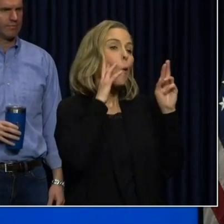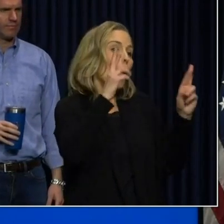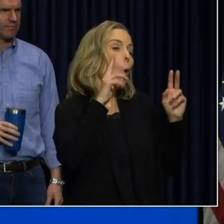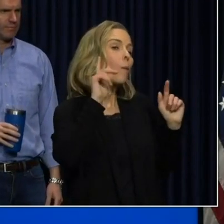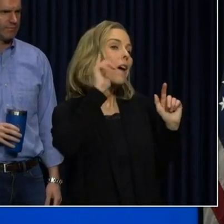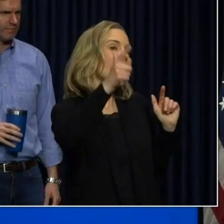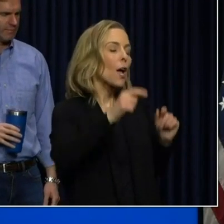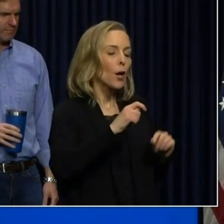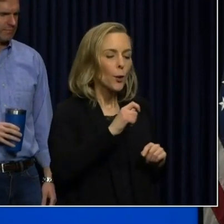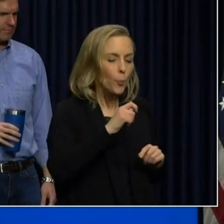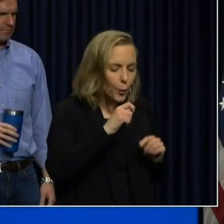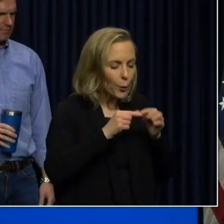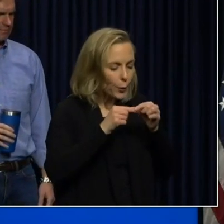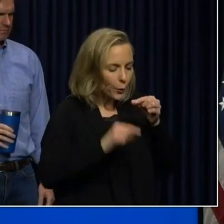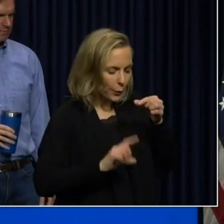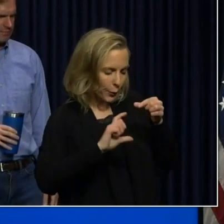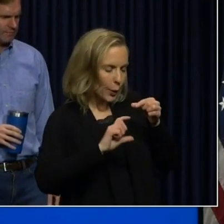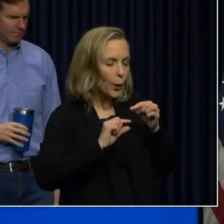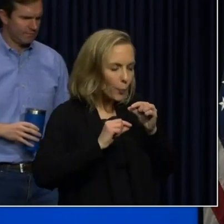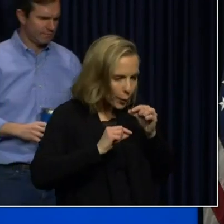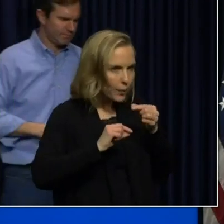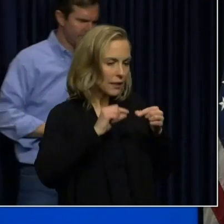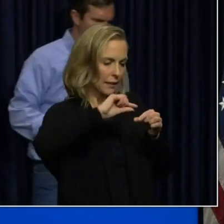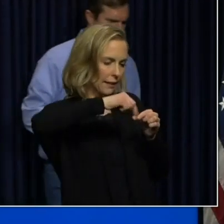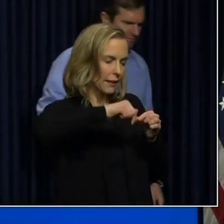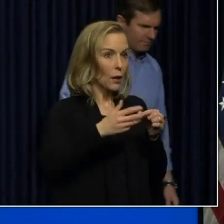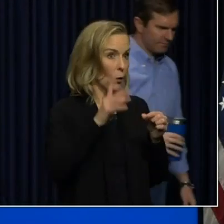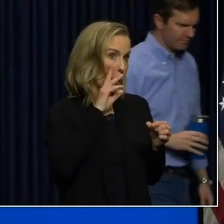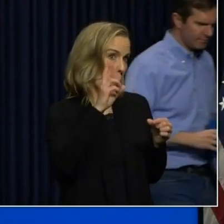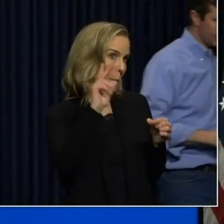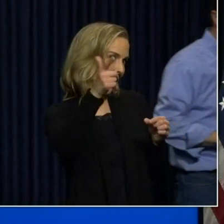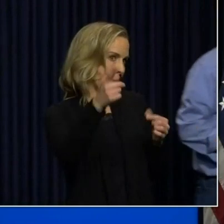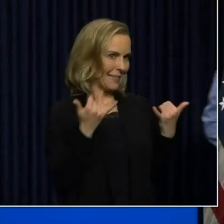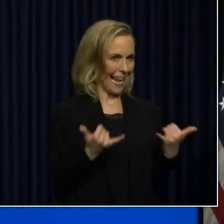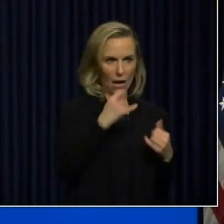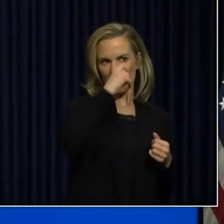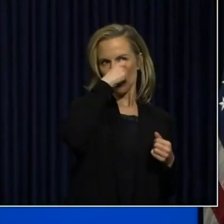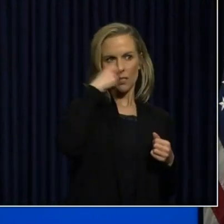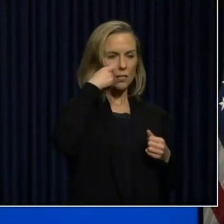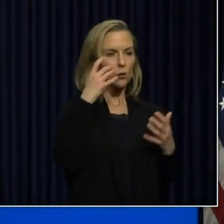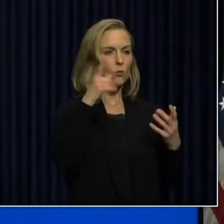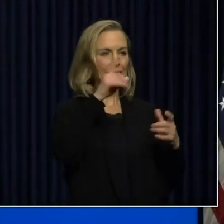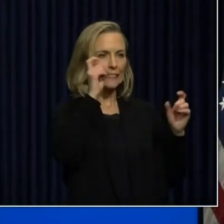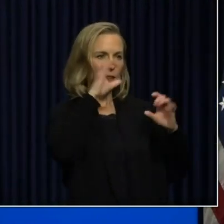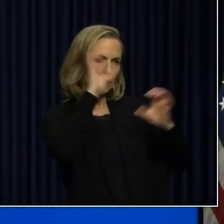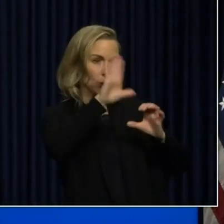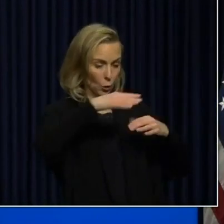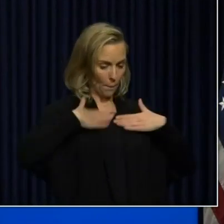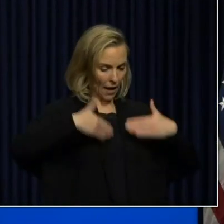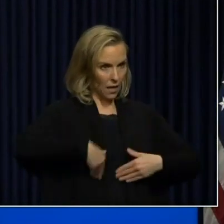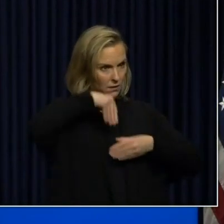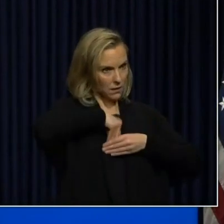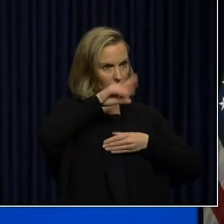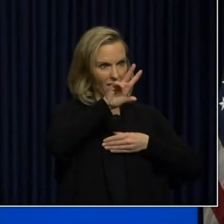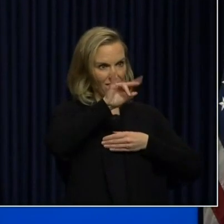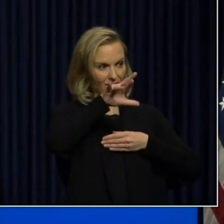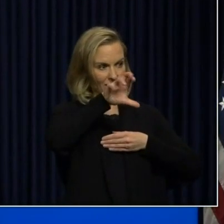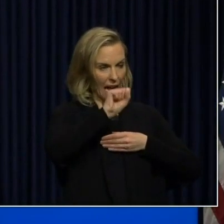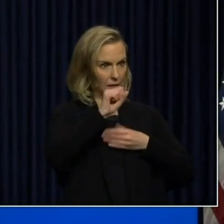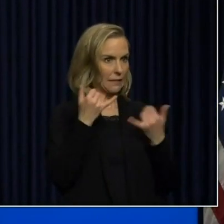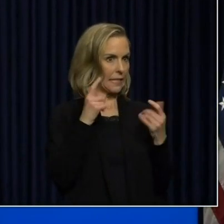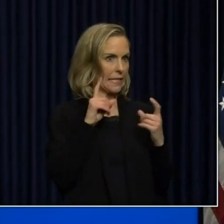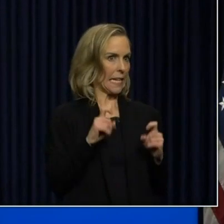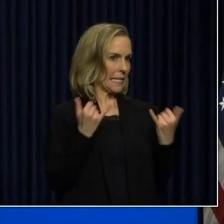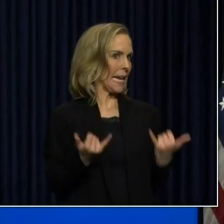tube, and we'll do it that way with your saliva. So that we look for the virus in your body. That's the one test we've had up until